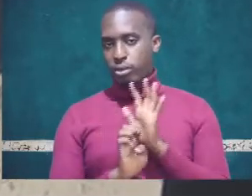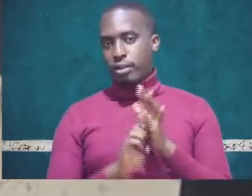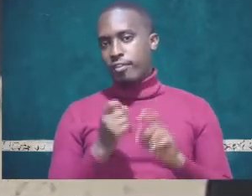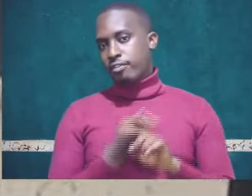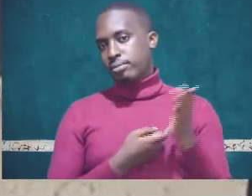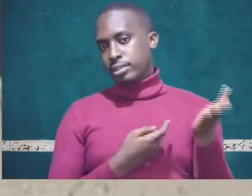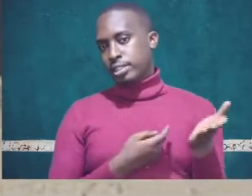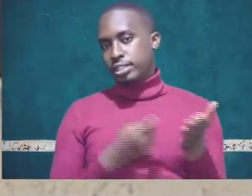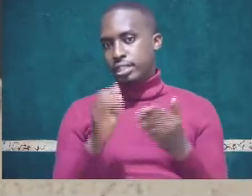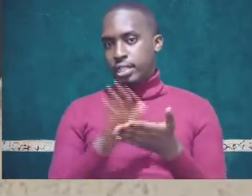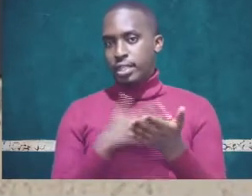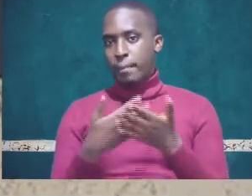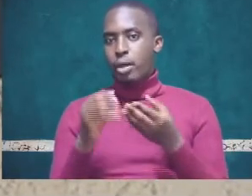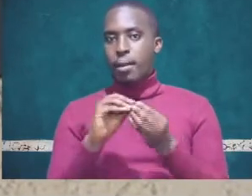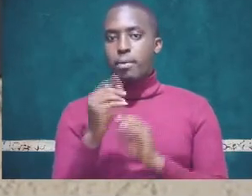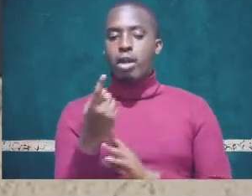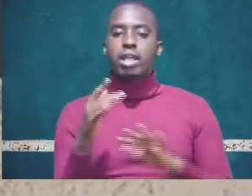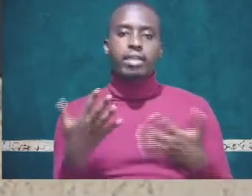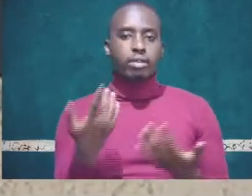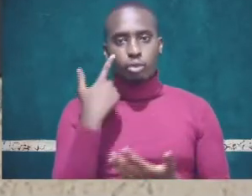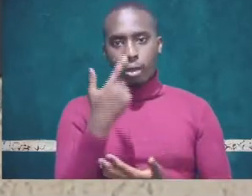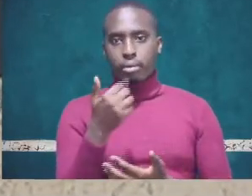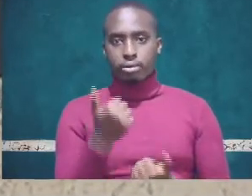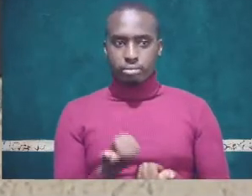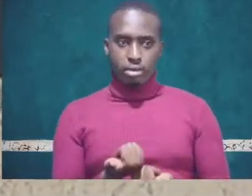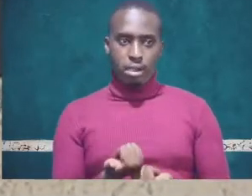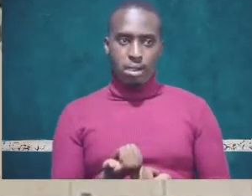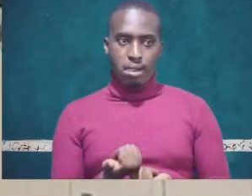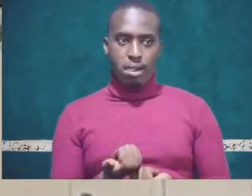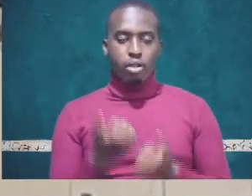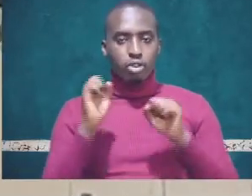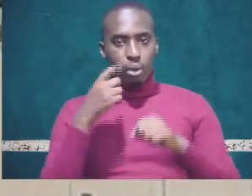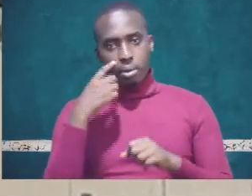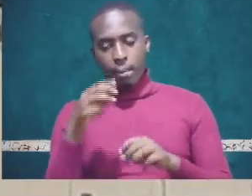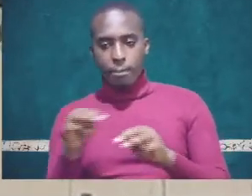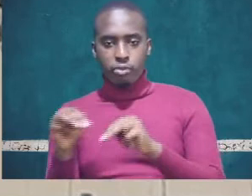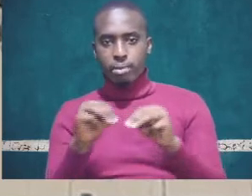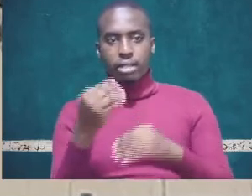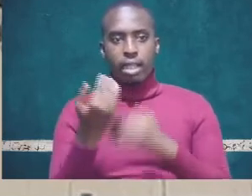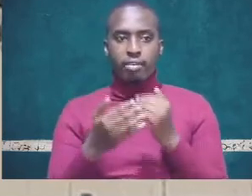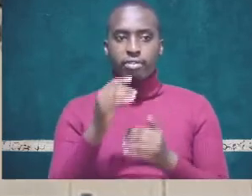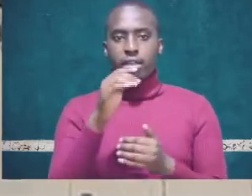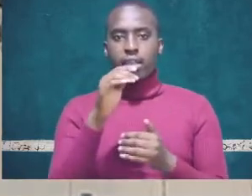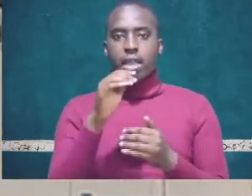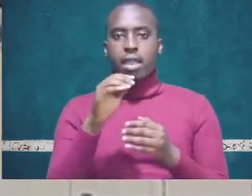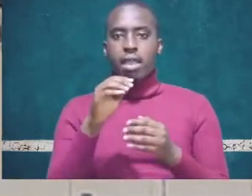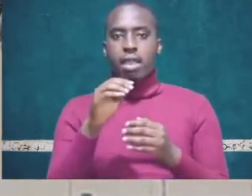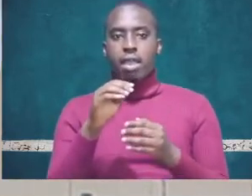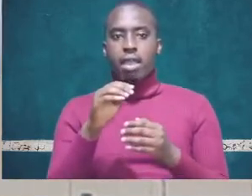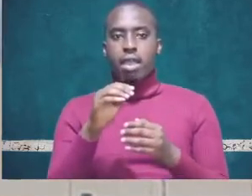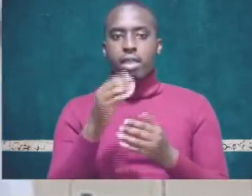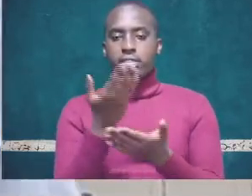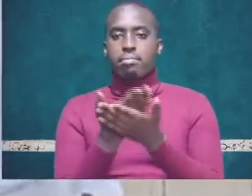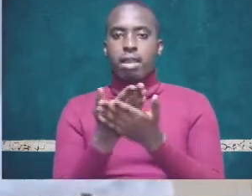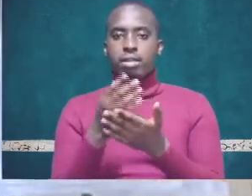this schedule number 1, how can we look at that? So we shall see the movement along the demand curve, the movement along the